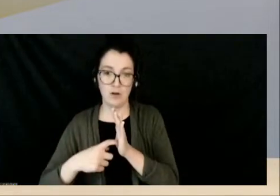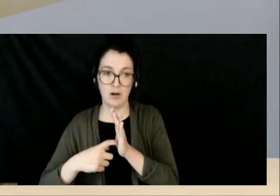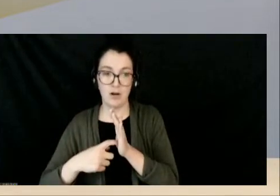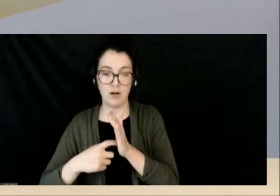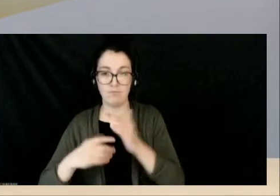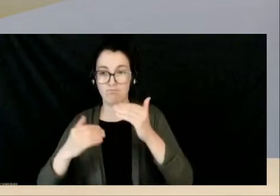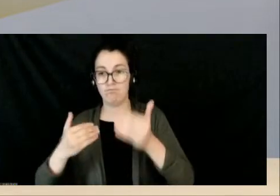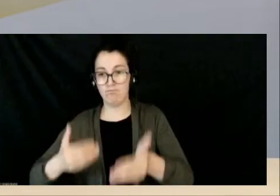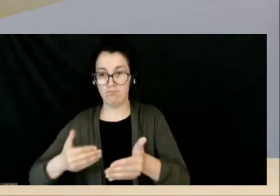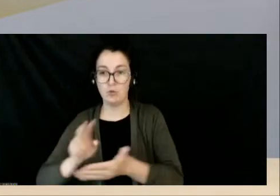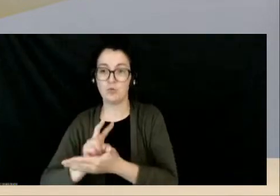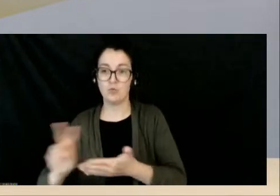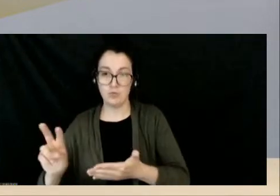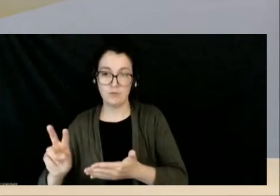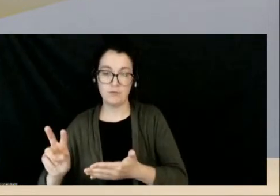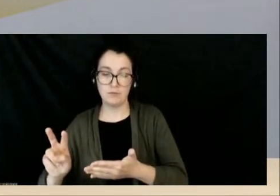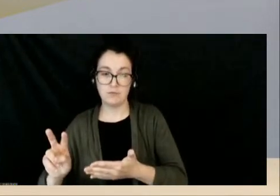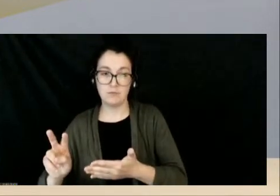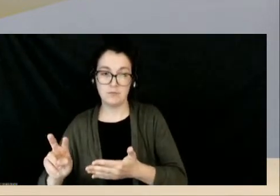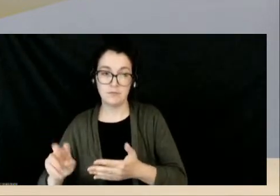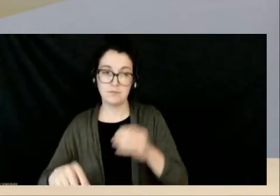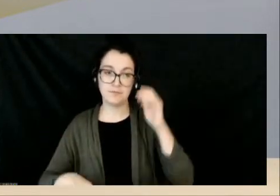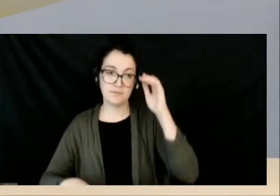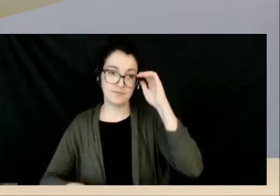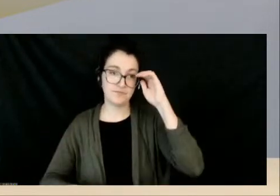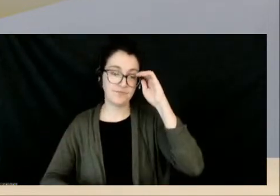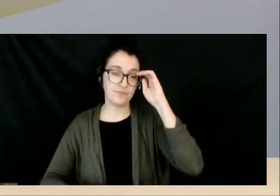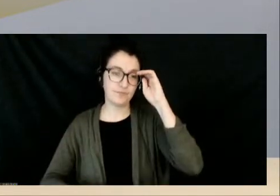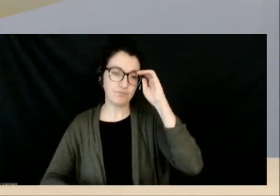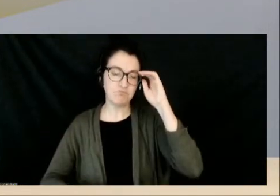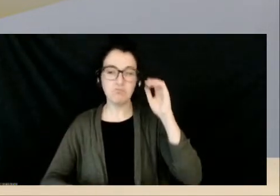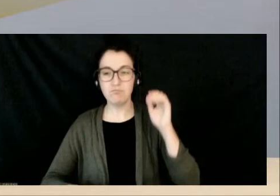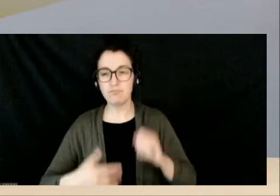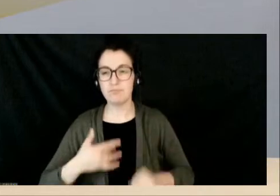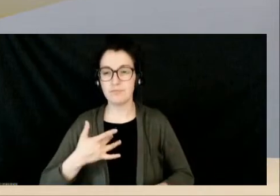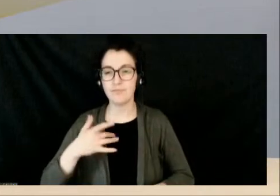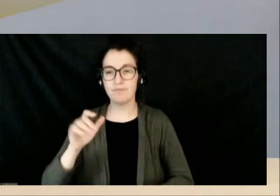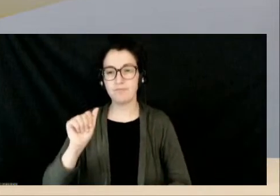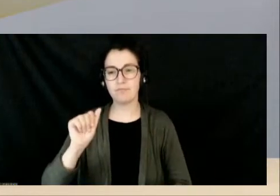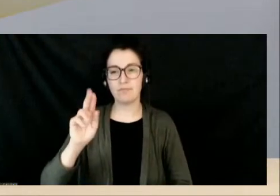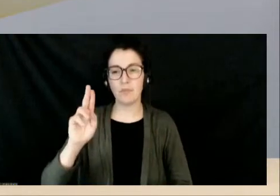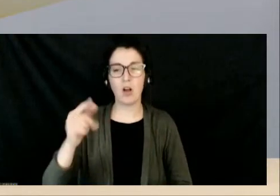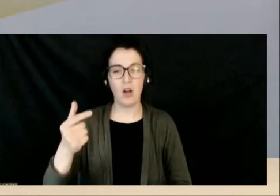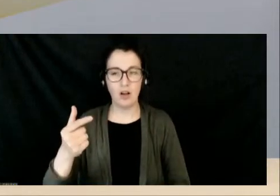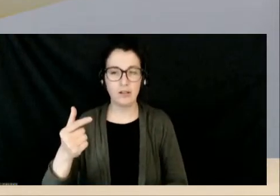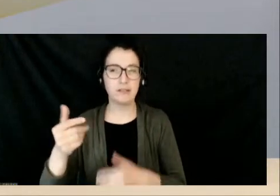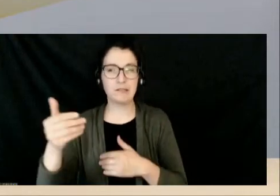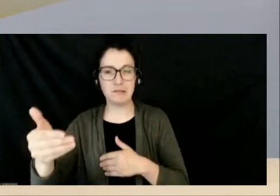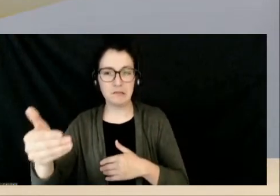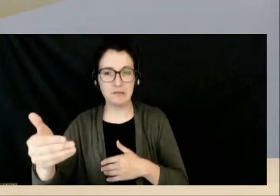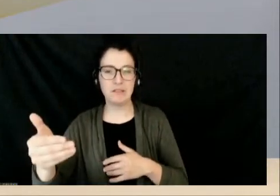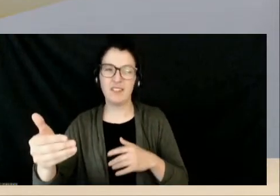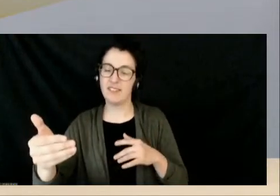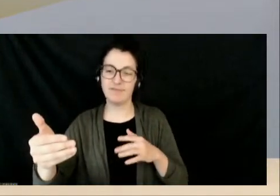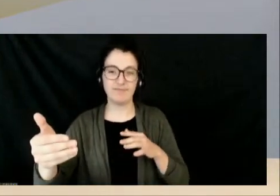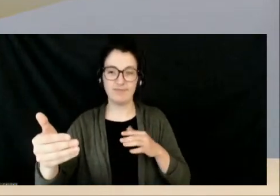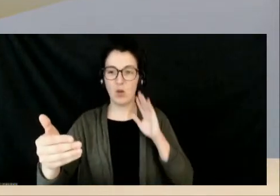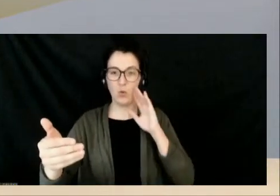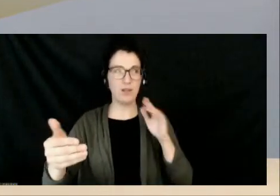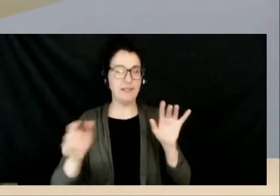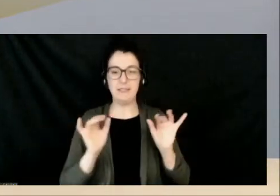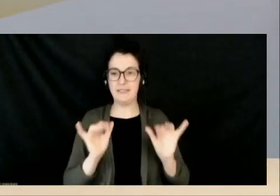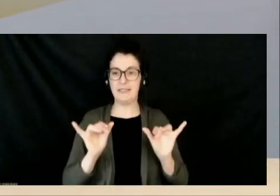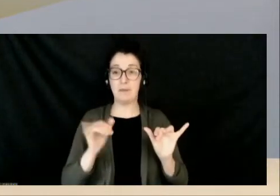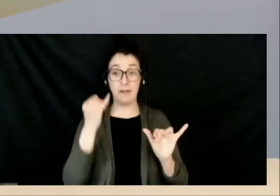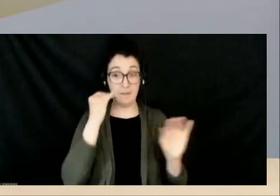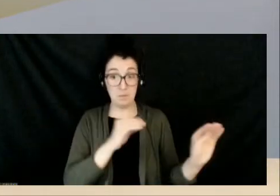really, until sometime in August, that would continue if you were relocating from Ontario.